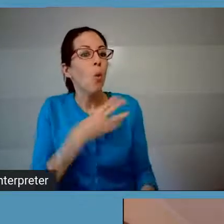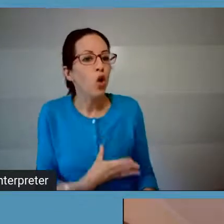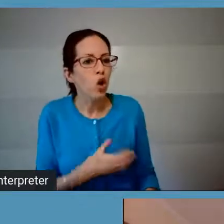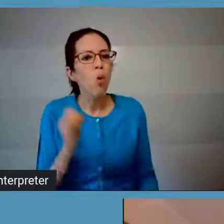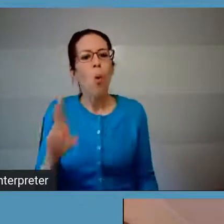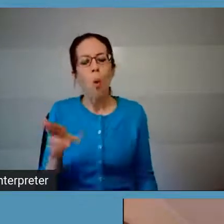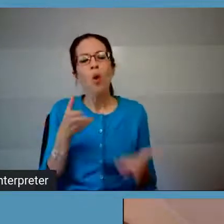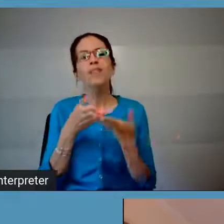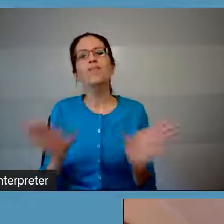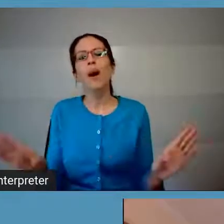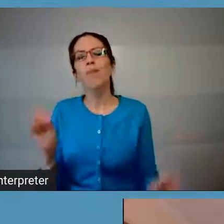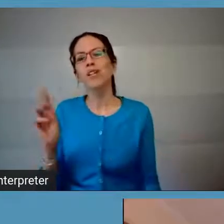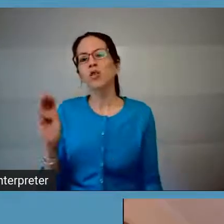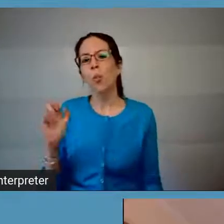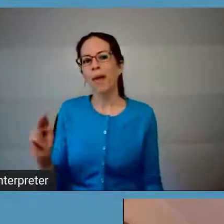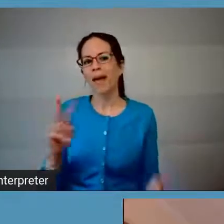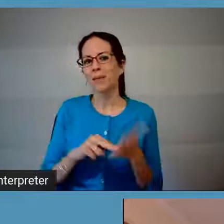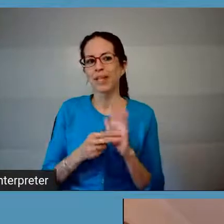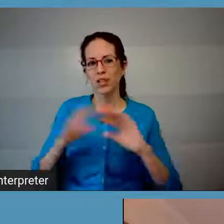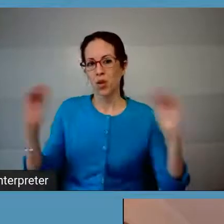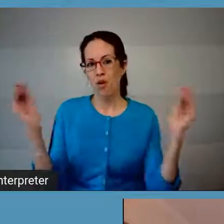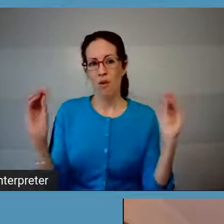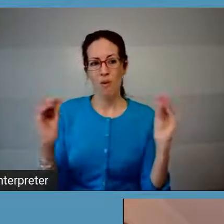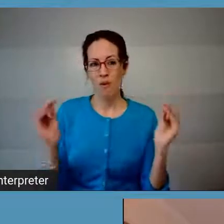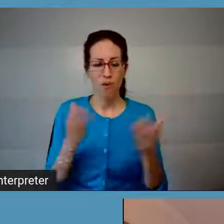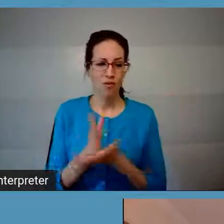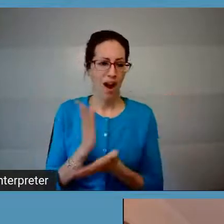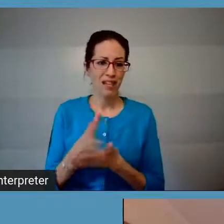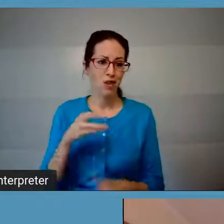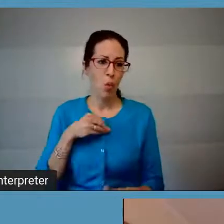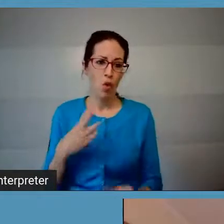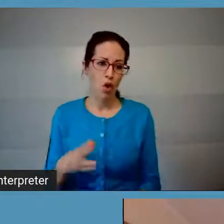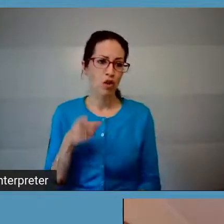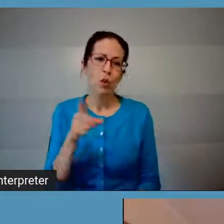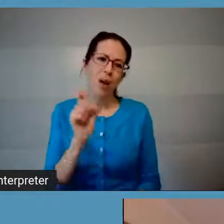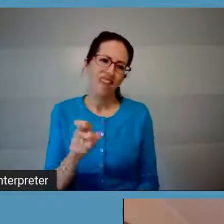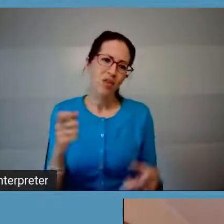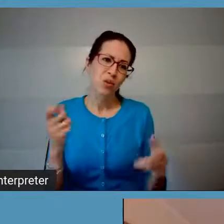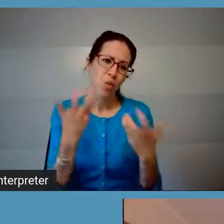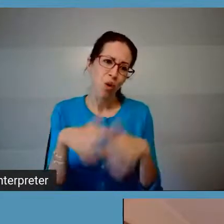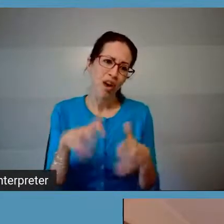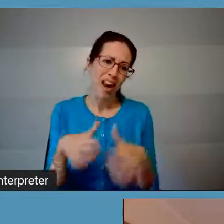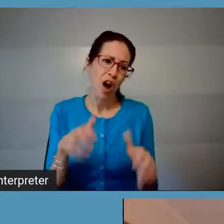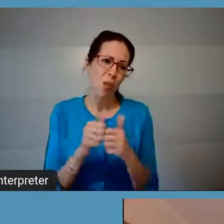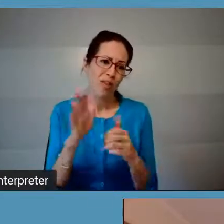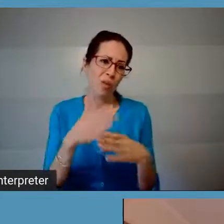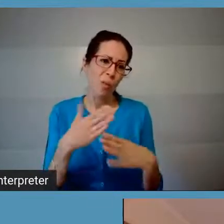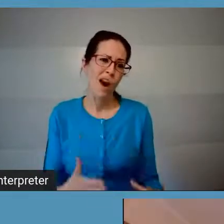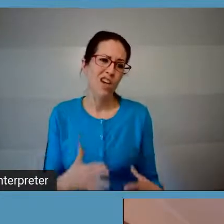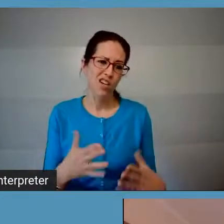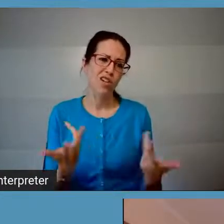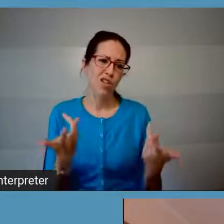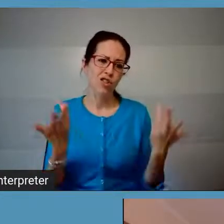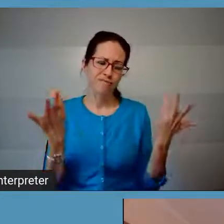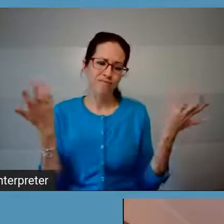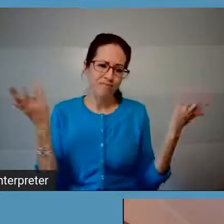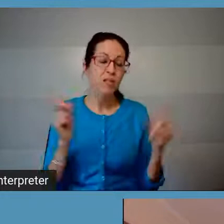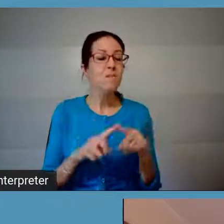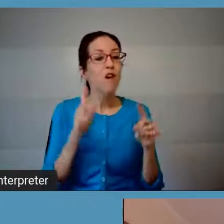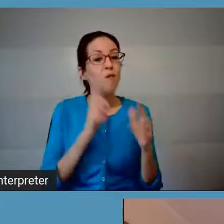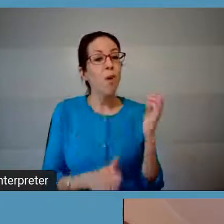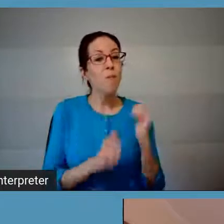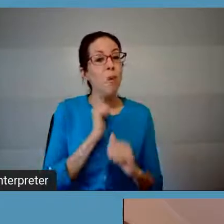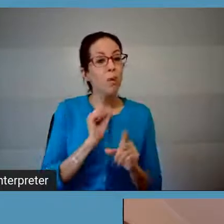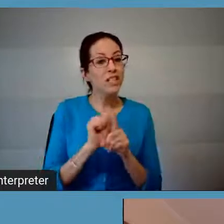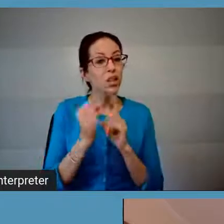owner. So you kind of have to work it out with your partner in that sense. But in most cases, I would